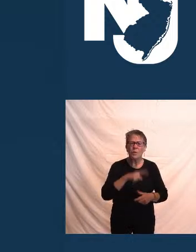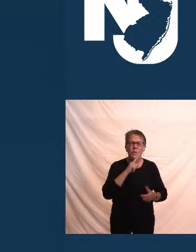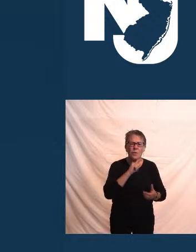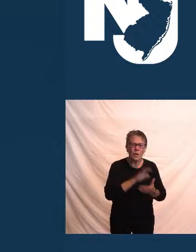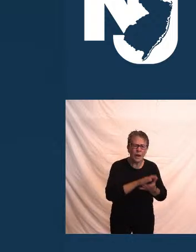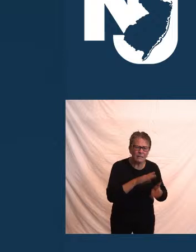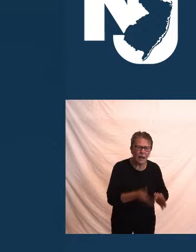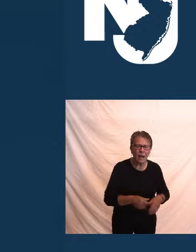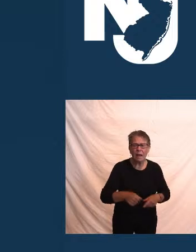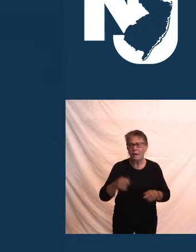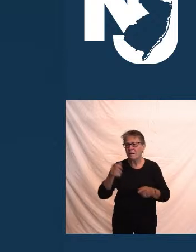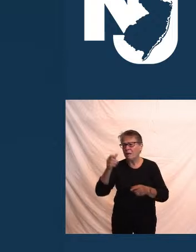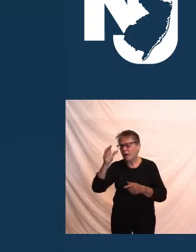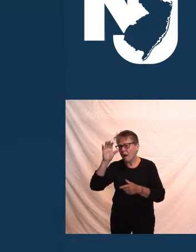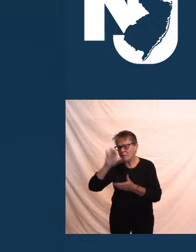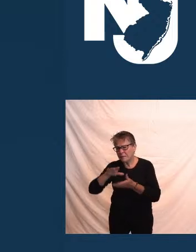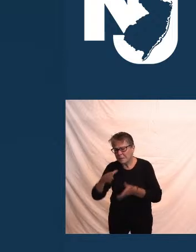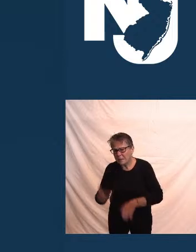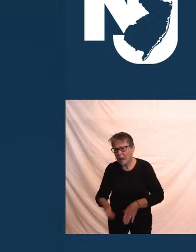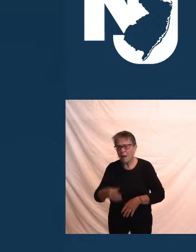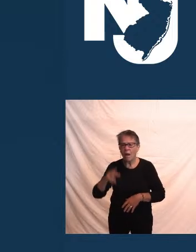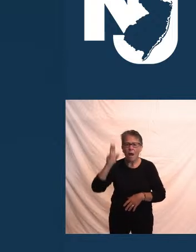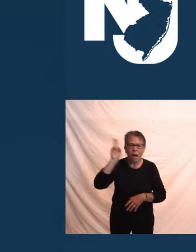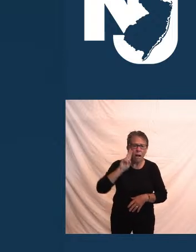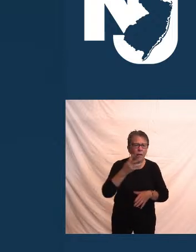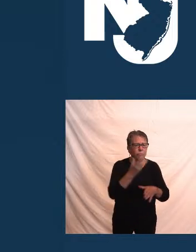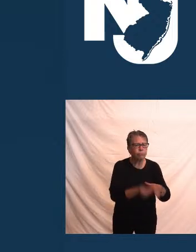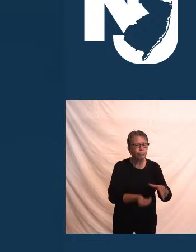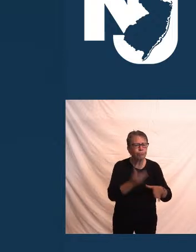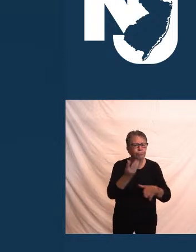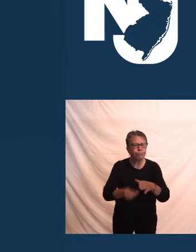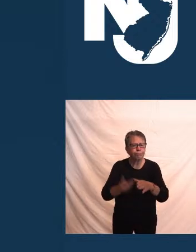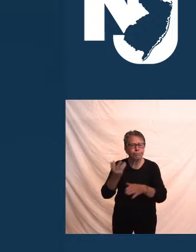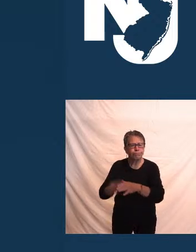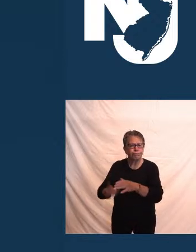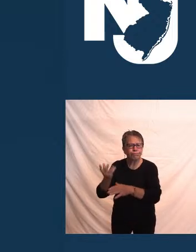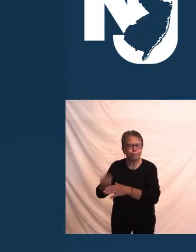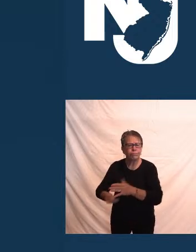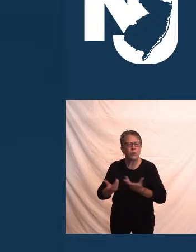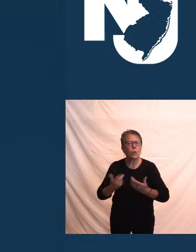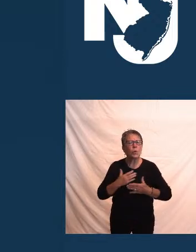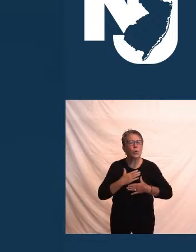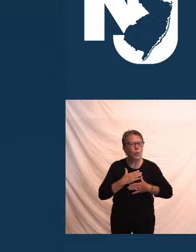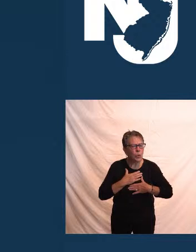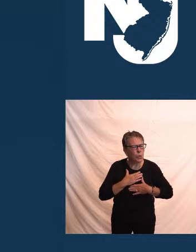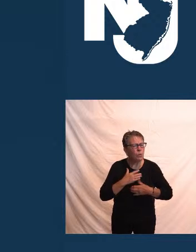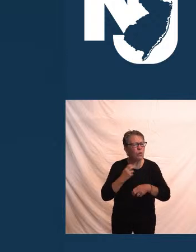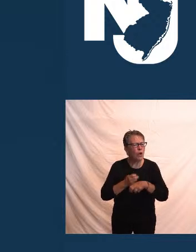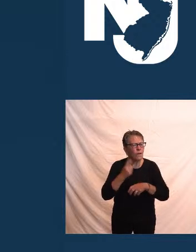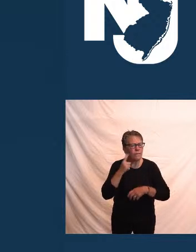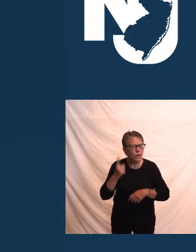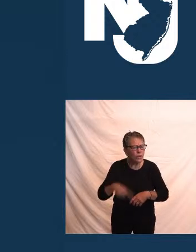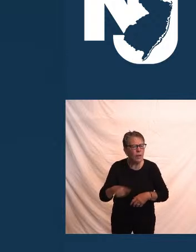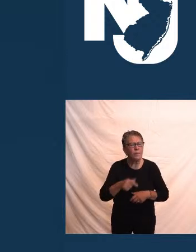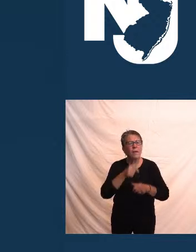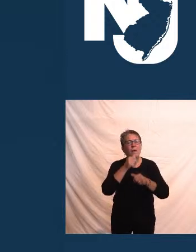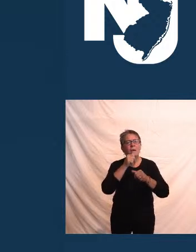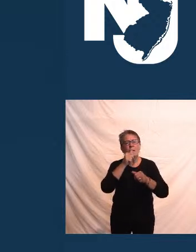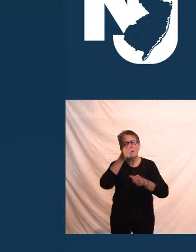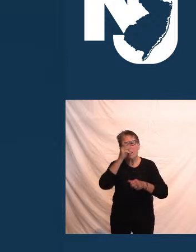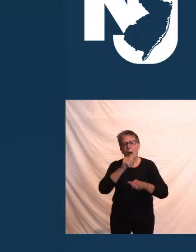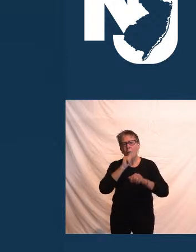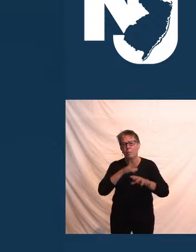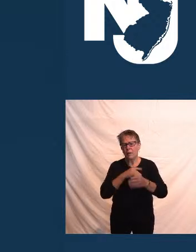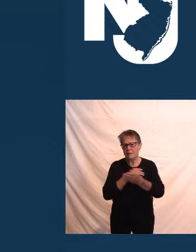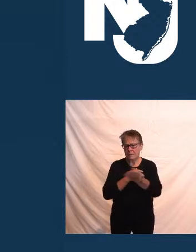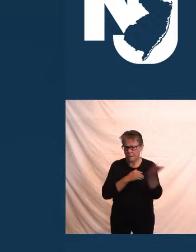We are honored that Tony would choose to make New Jersey his home for life, and may God bless and watch over his memory and his family. And